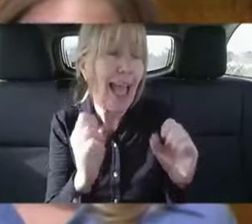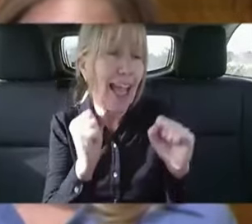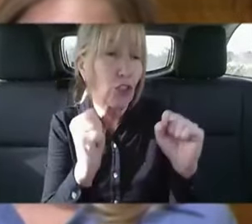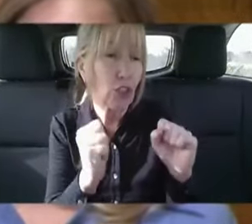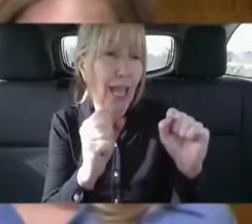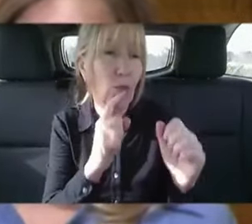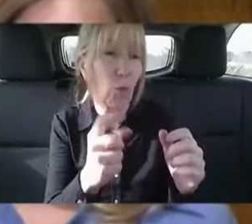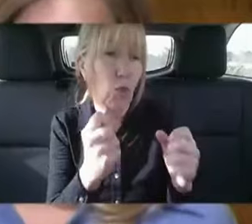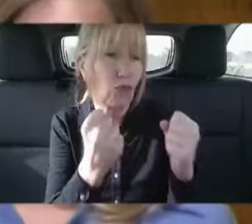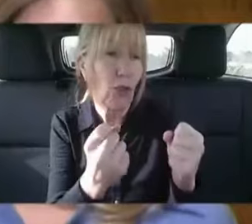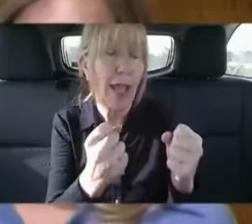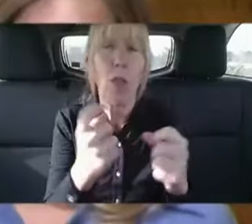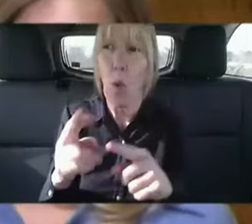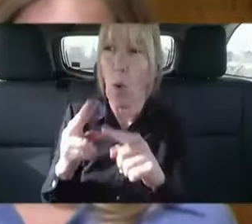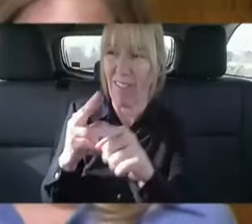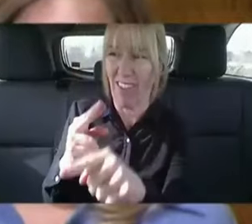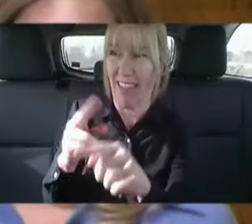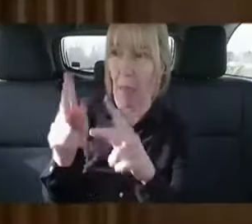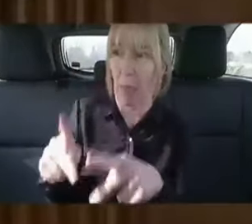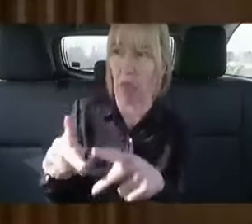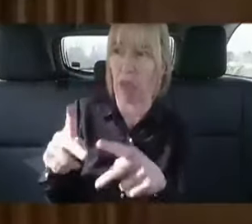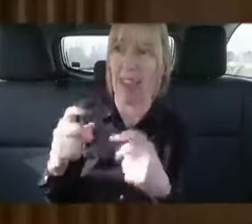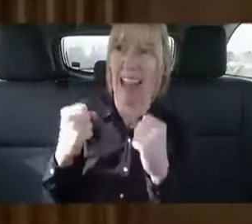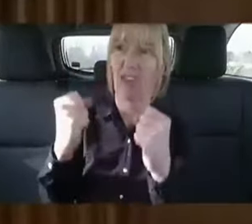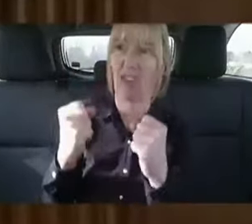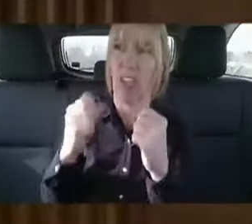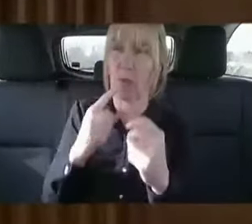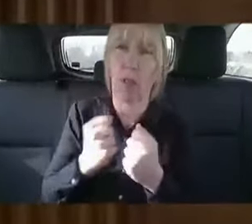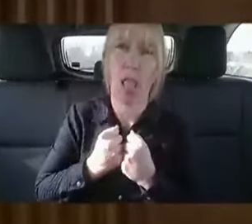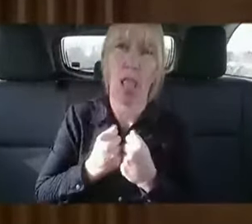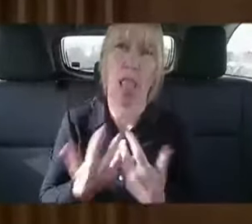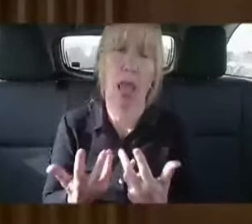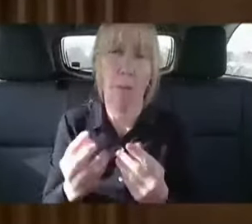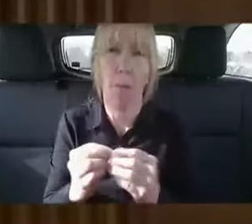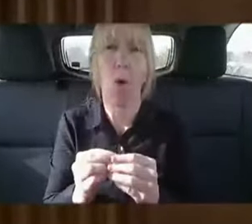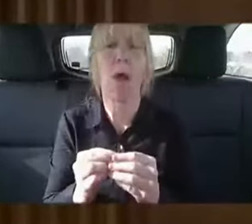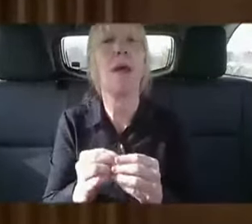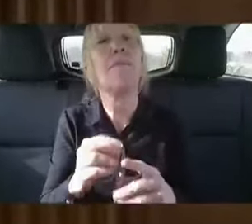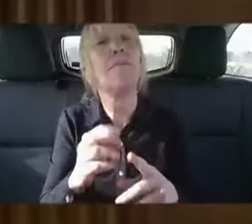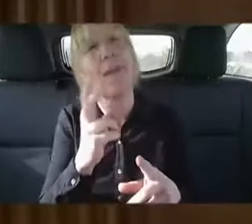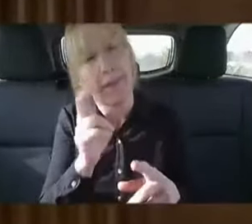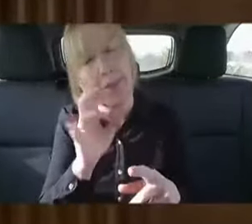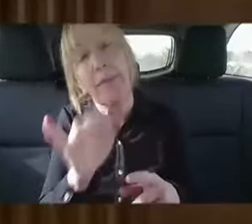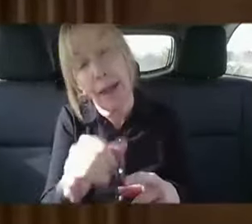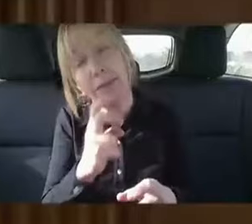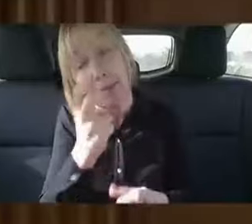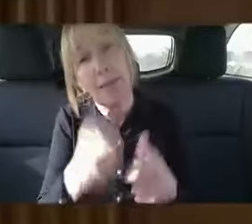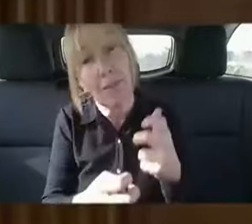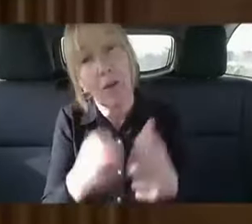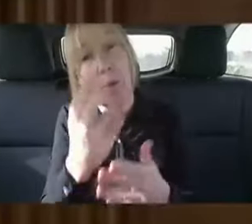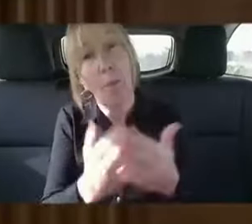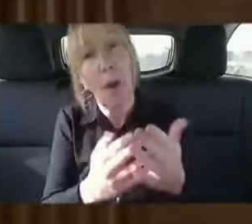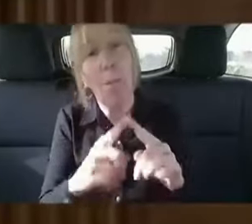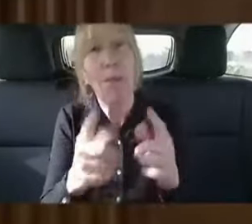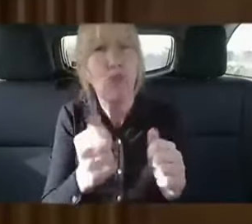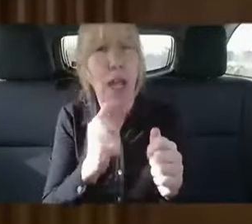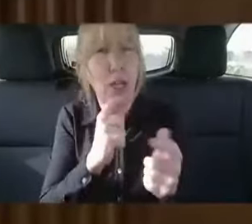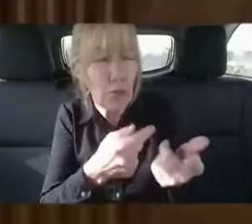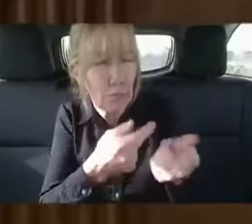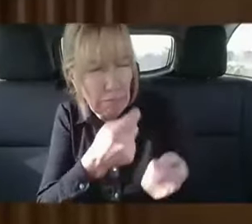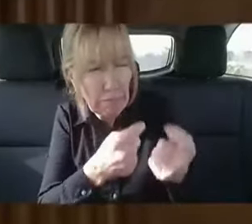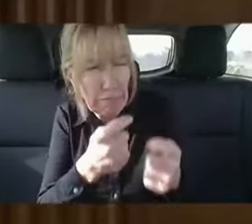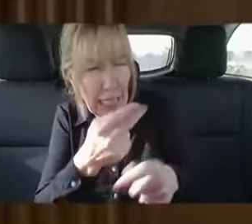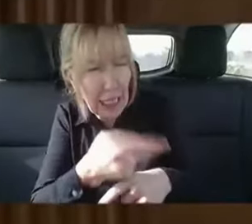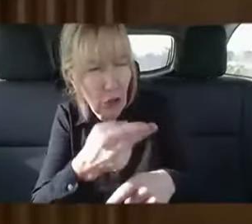otherwise further exhaust? Well, that is the difficult part, but it's really in trying to get a history from my